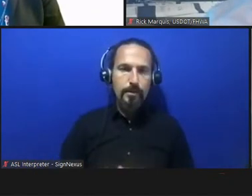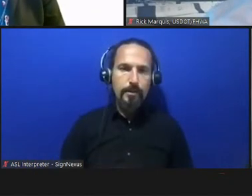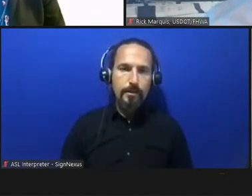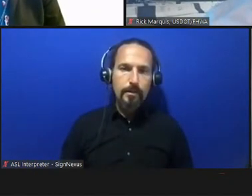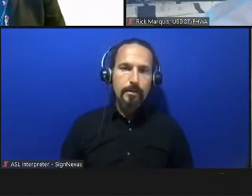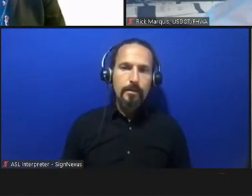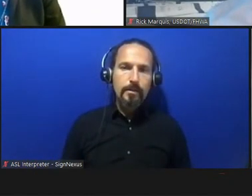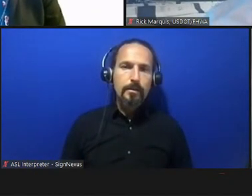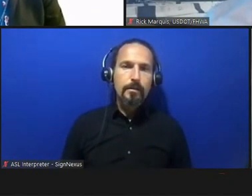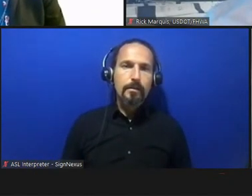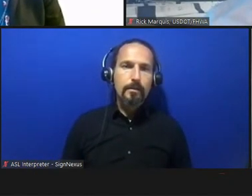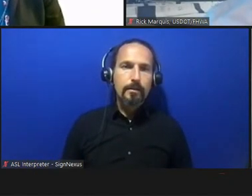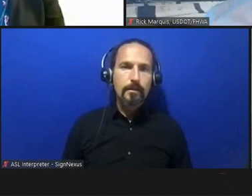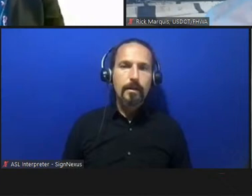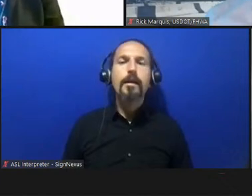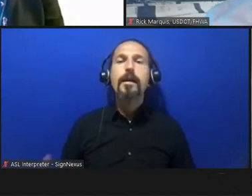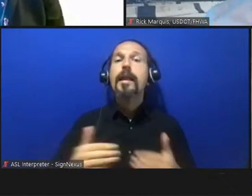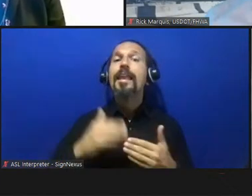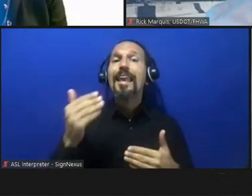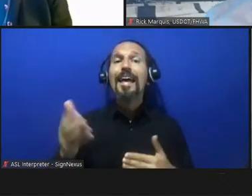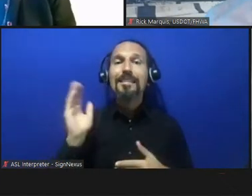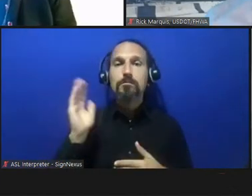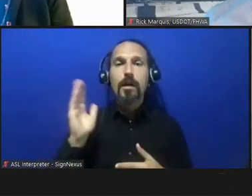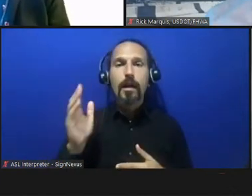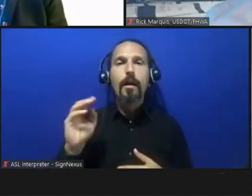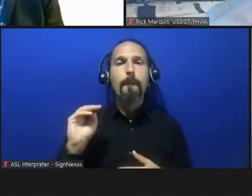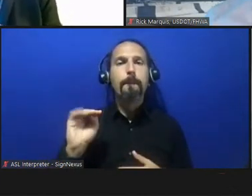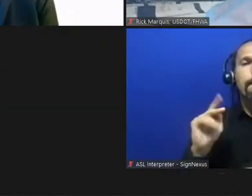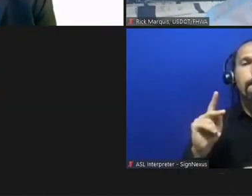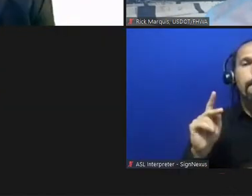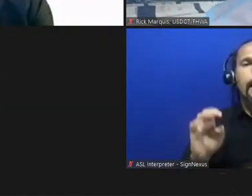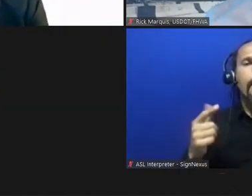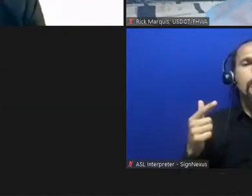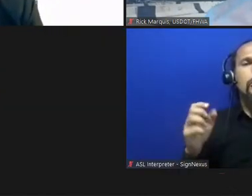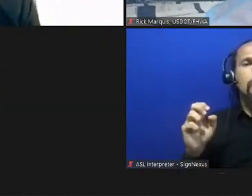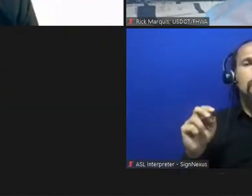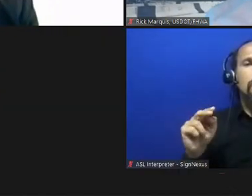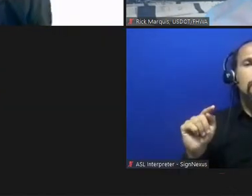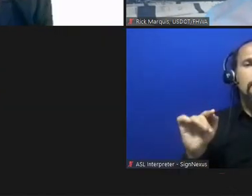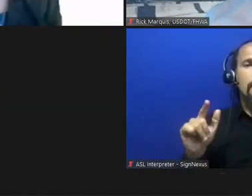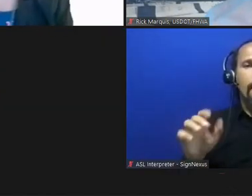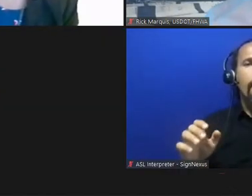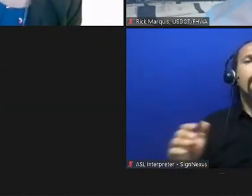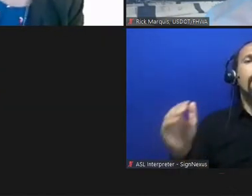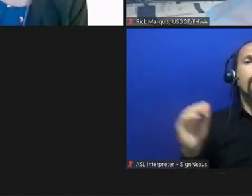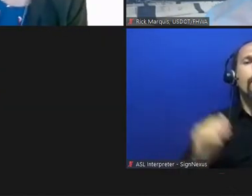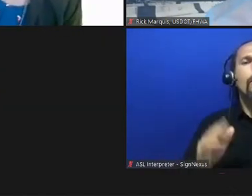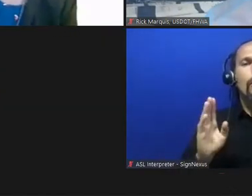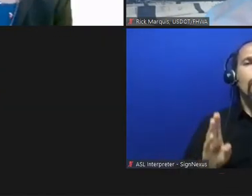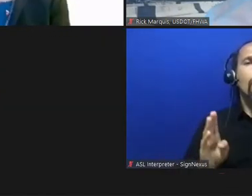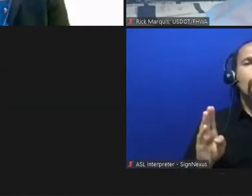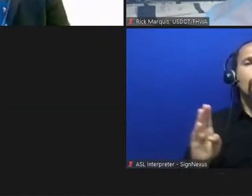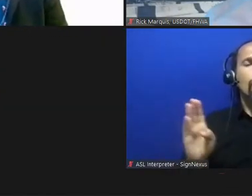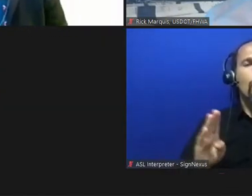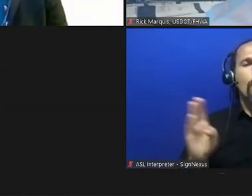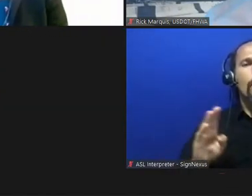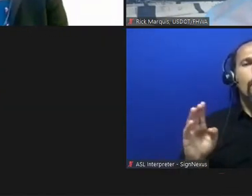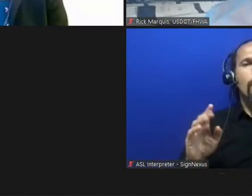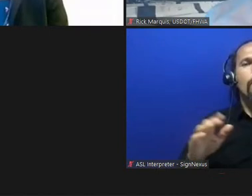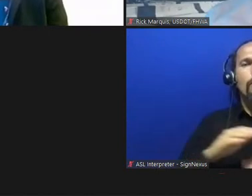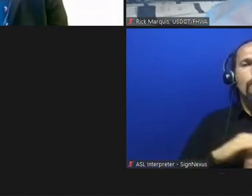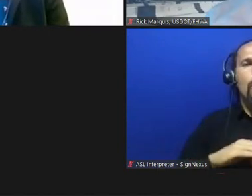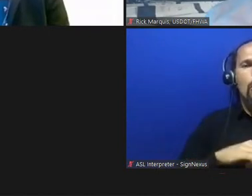thank you our next speaker is michael gentile followed by brooklyn borough president antonio